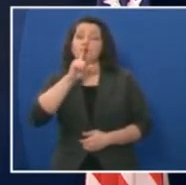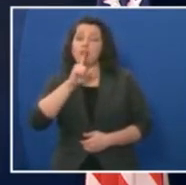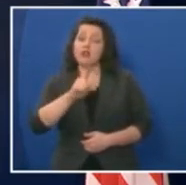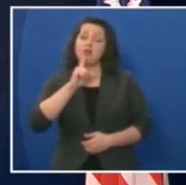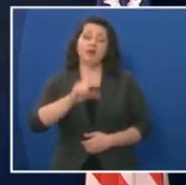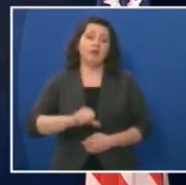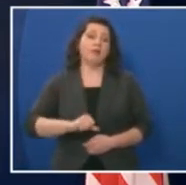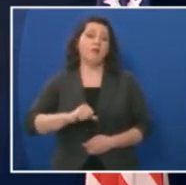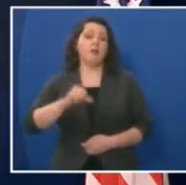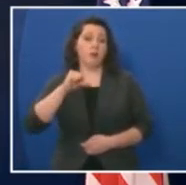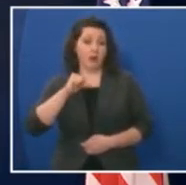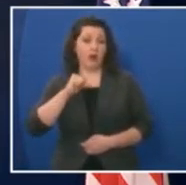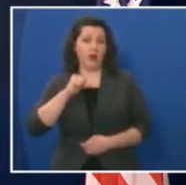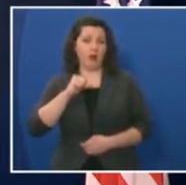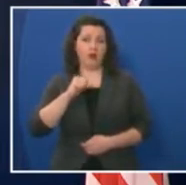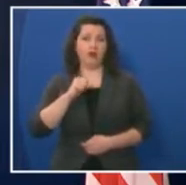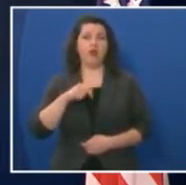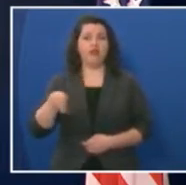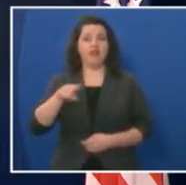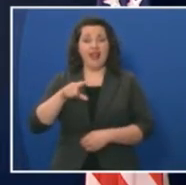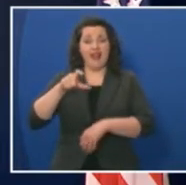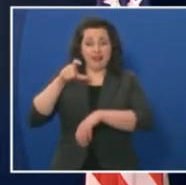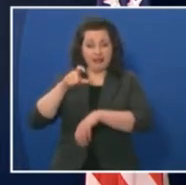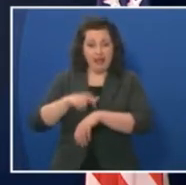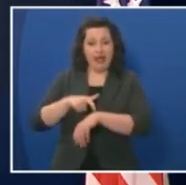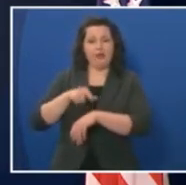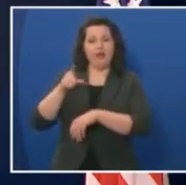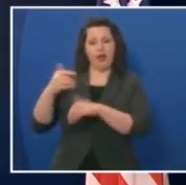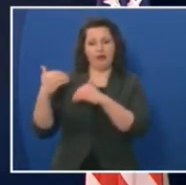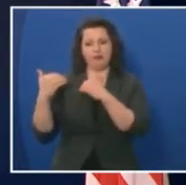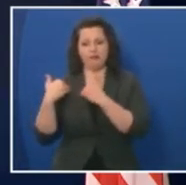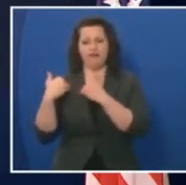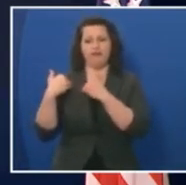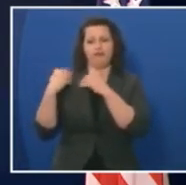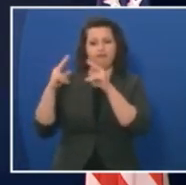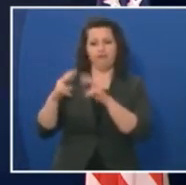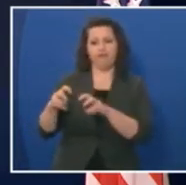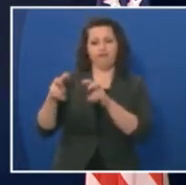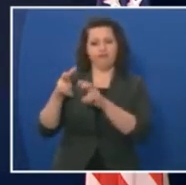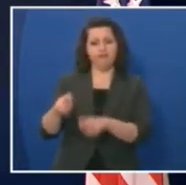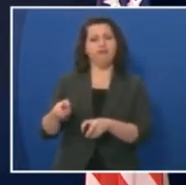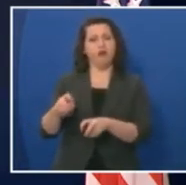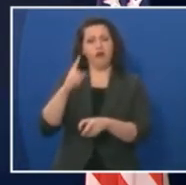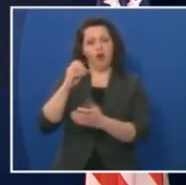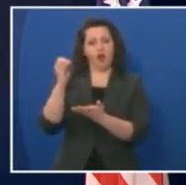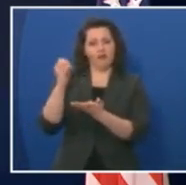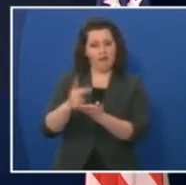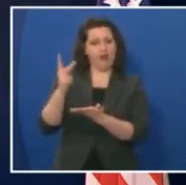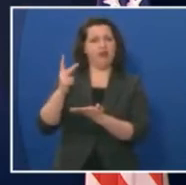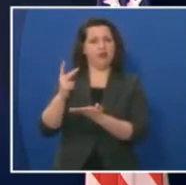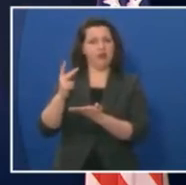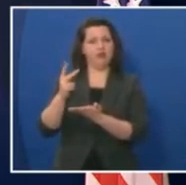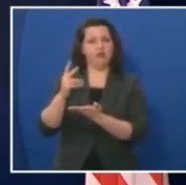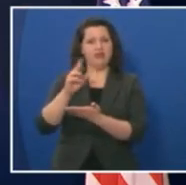the time and the due diligence that the State Hygienic Lab put into the validation efforts